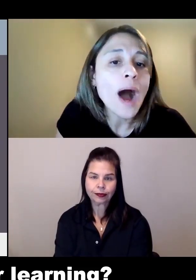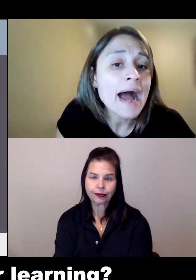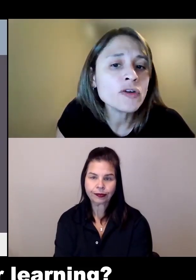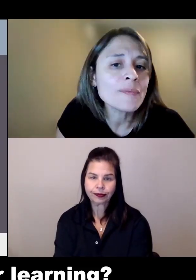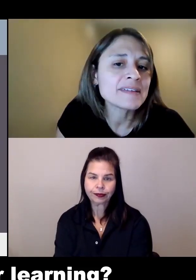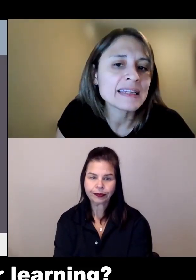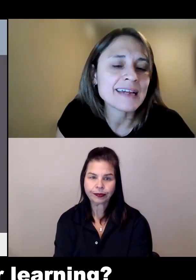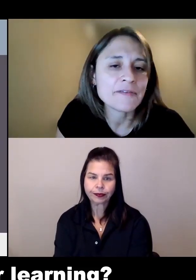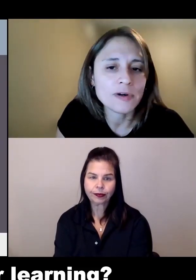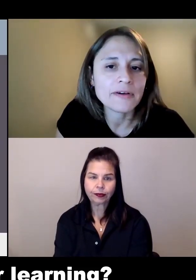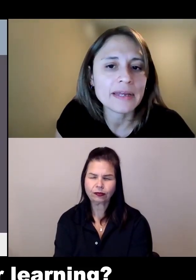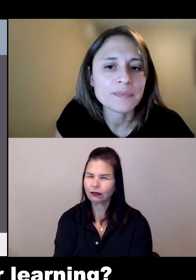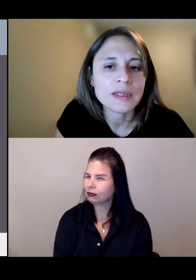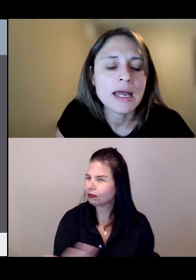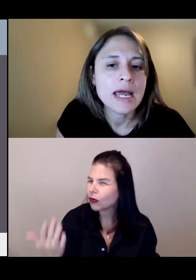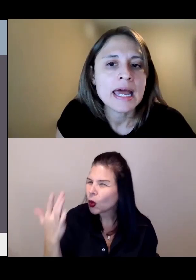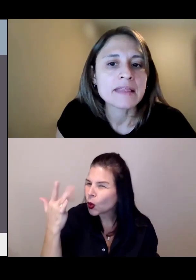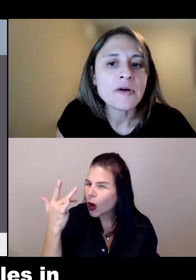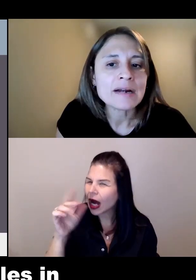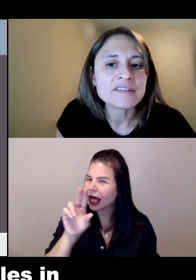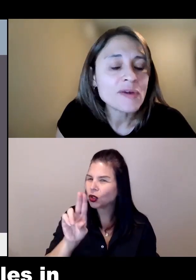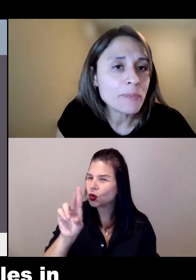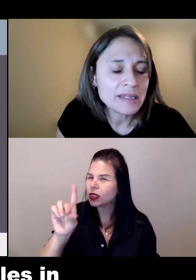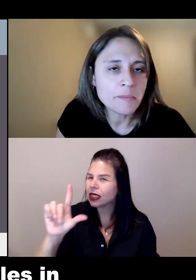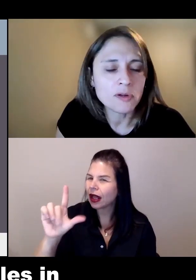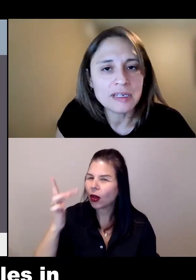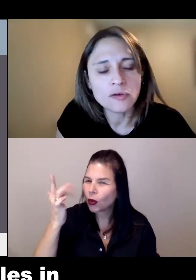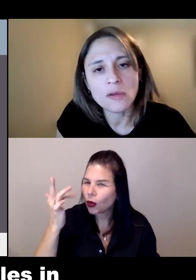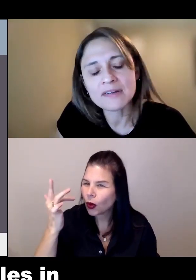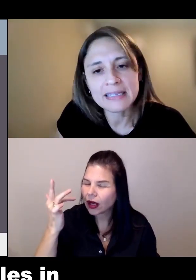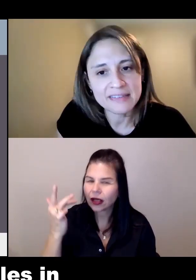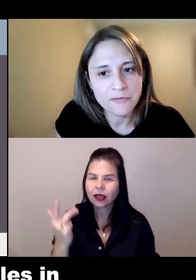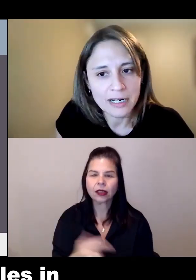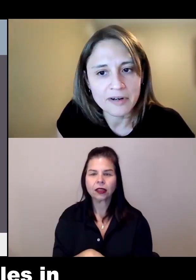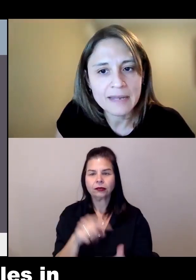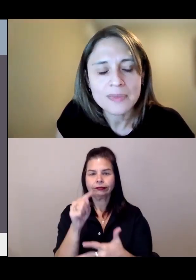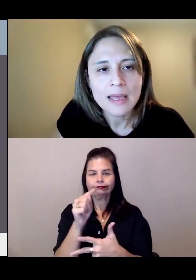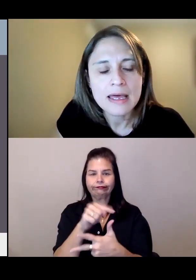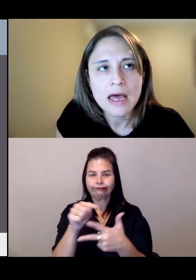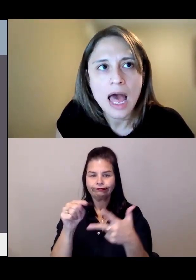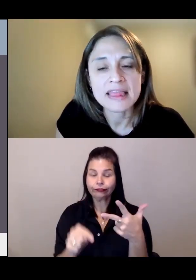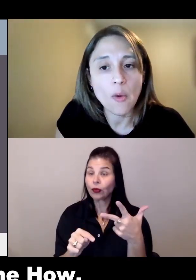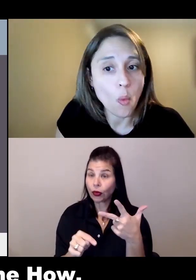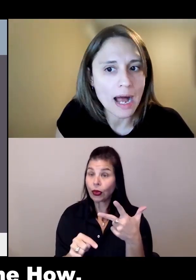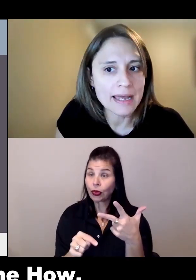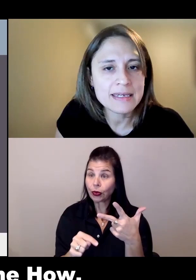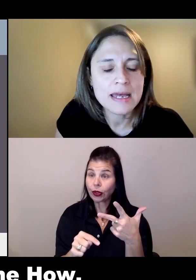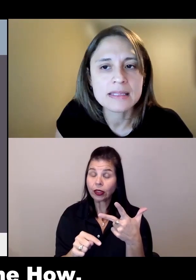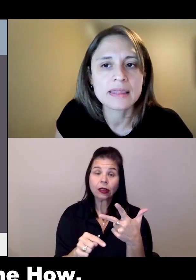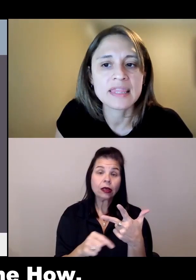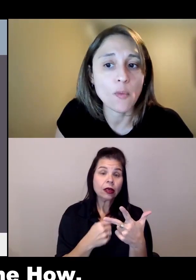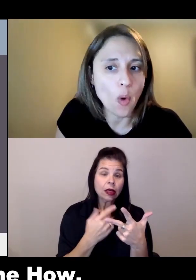So why universal design for learning? There are 3 principles in universal design for learning: the